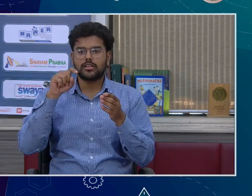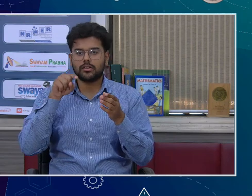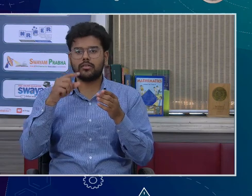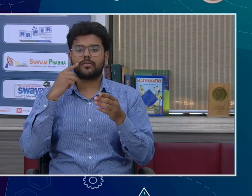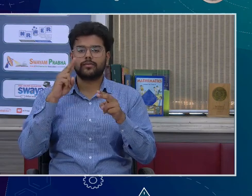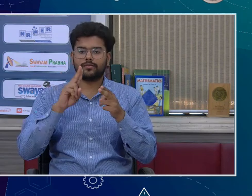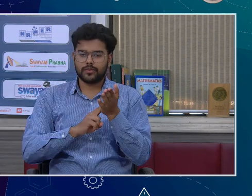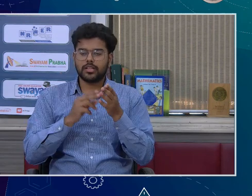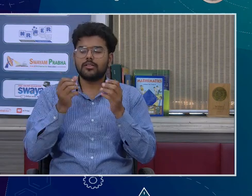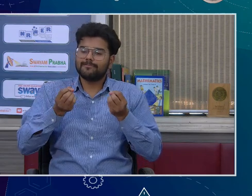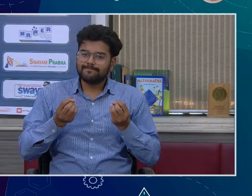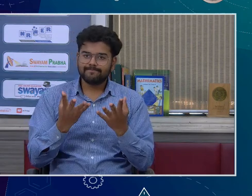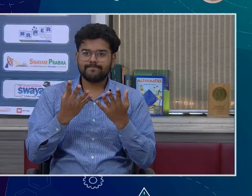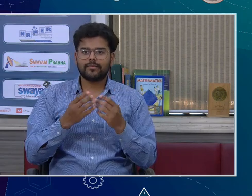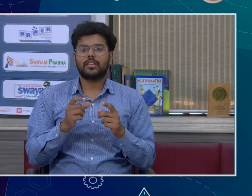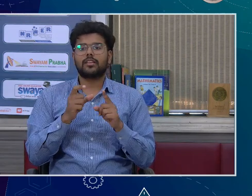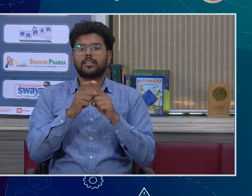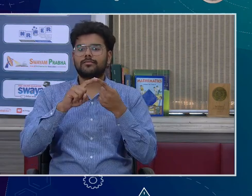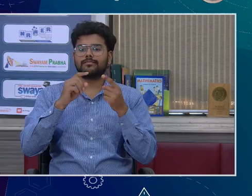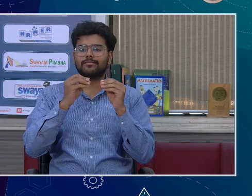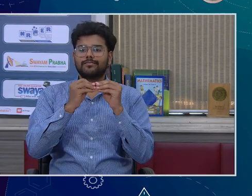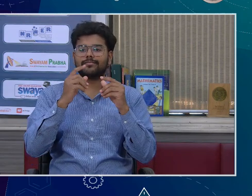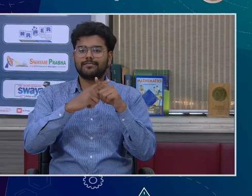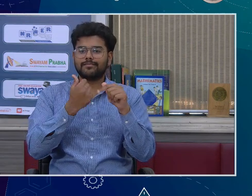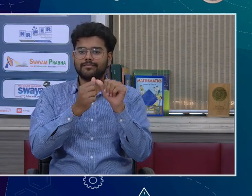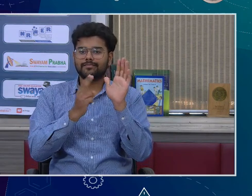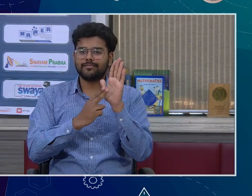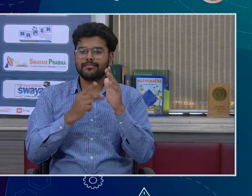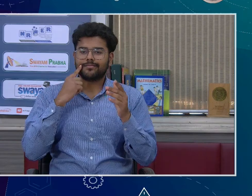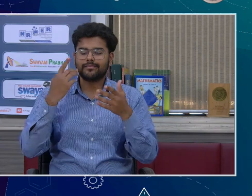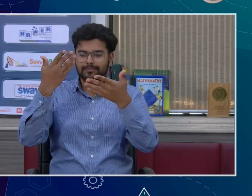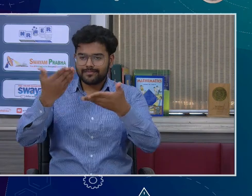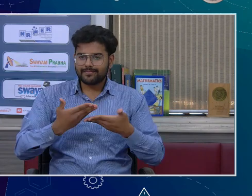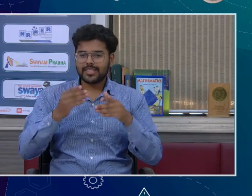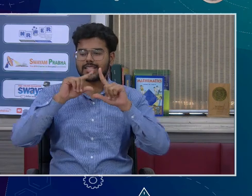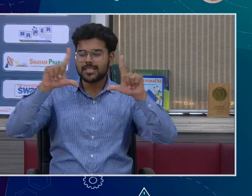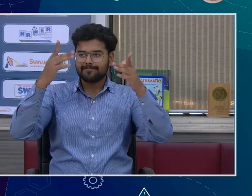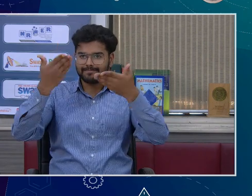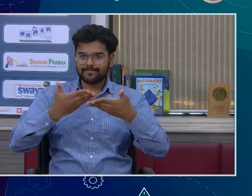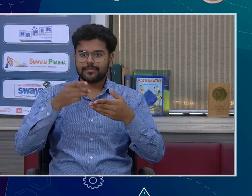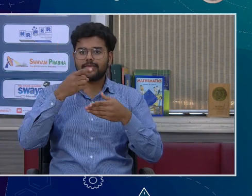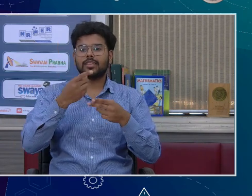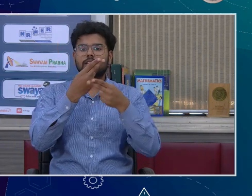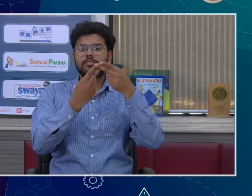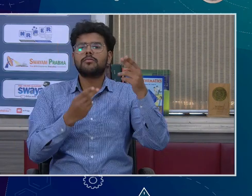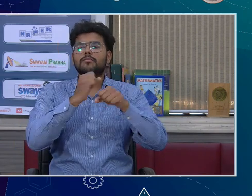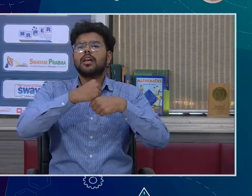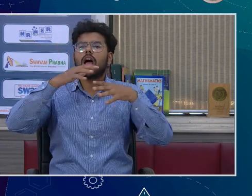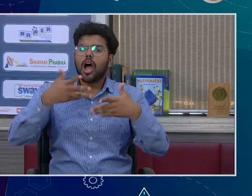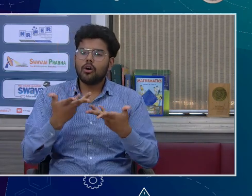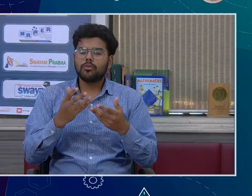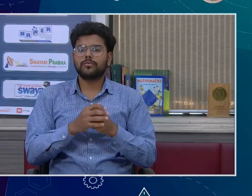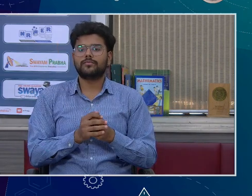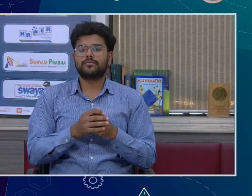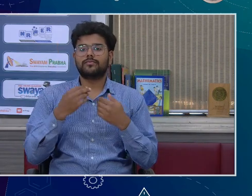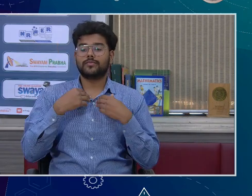for inclusive classroom. So Devjani ji, I would like to invite on the screen and how can you make this story? Because we would like to